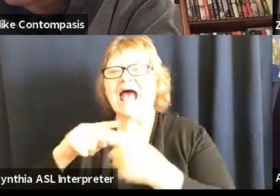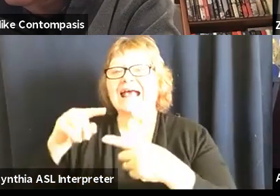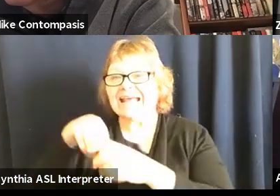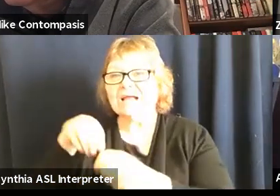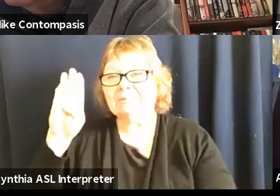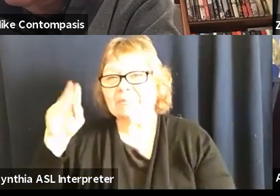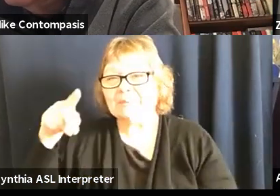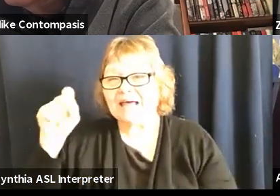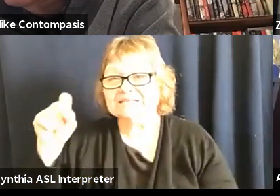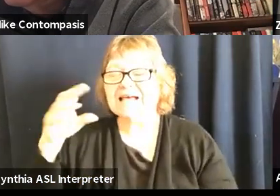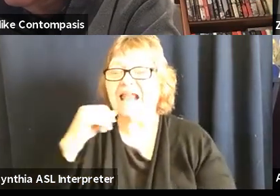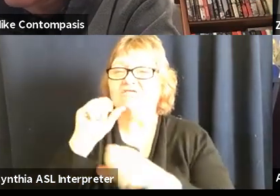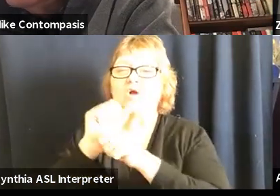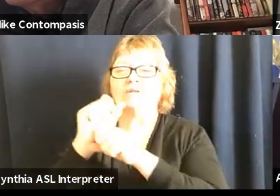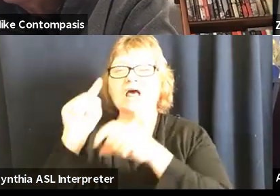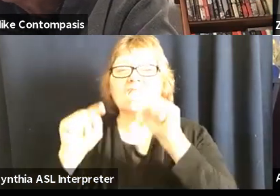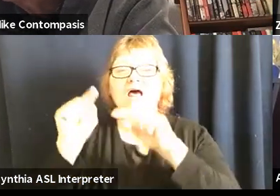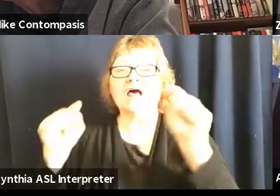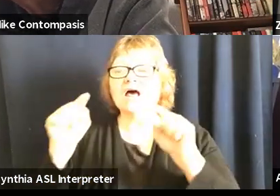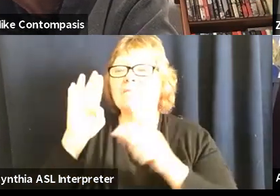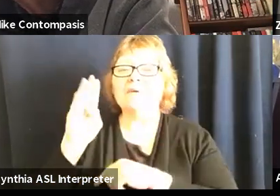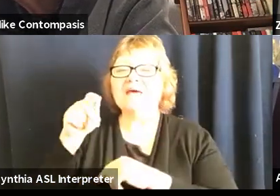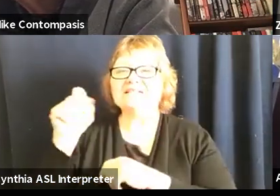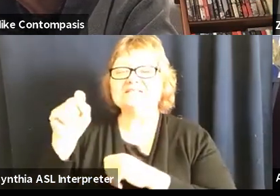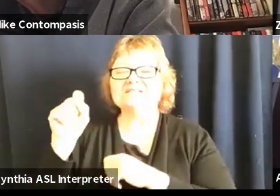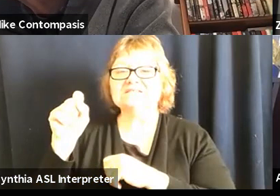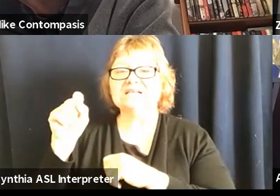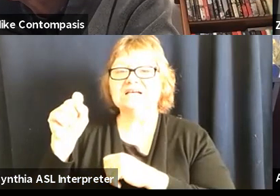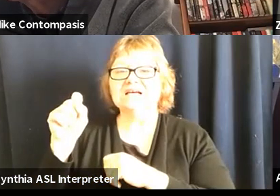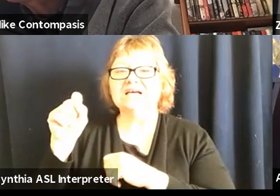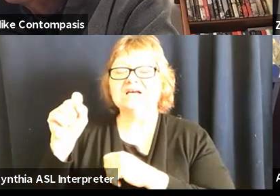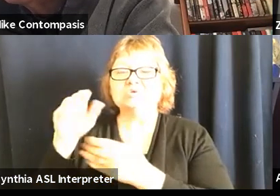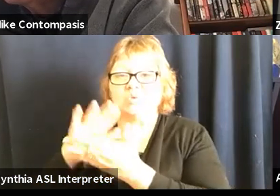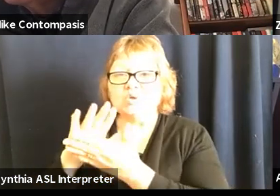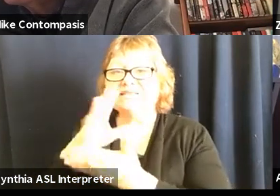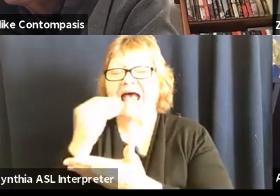worked in various BPS schools and in the community for over 15 years.